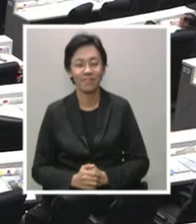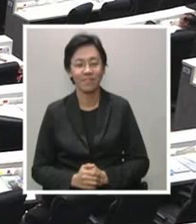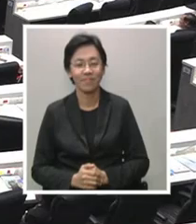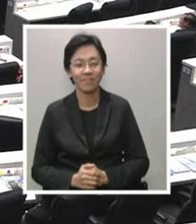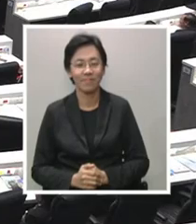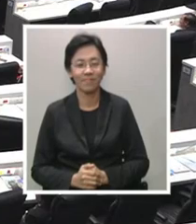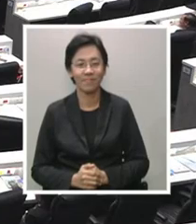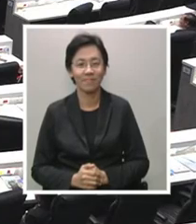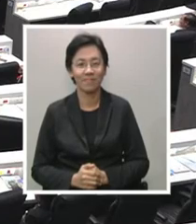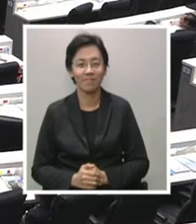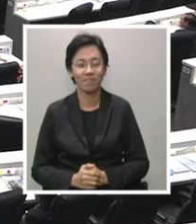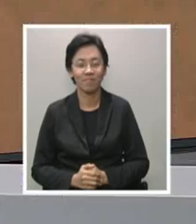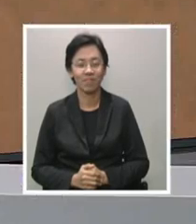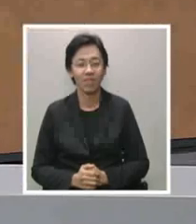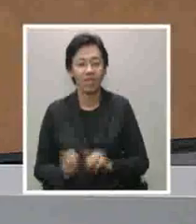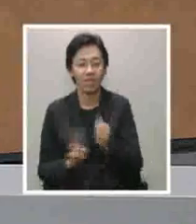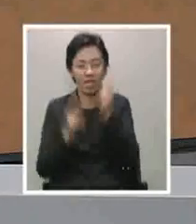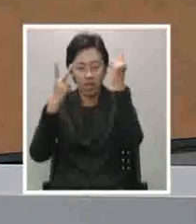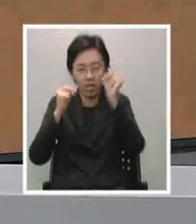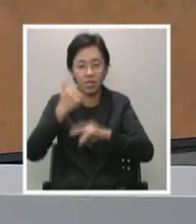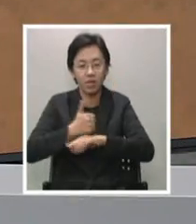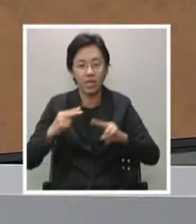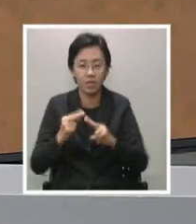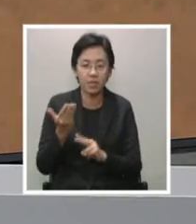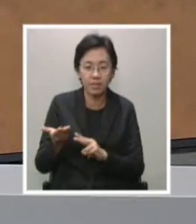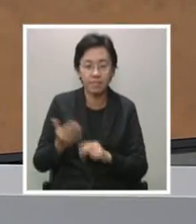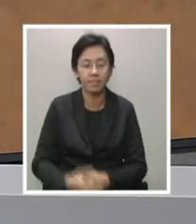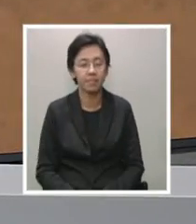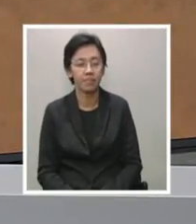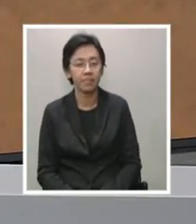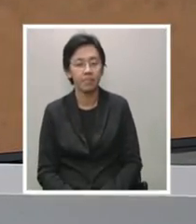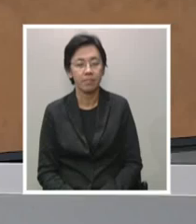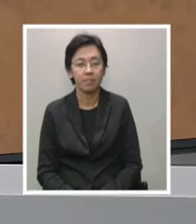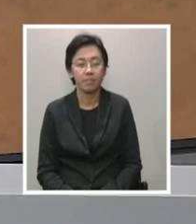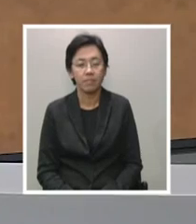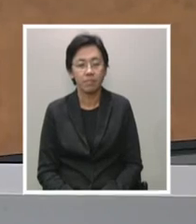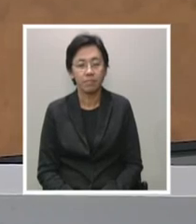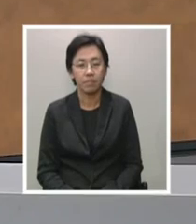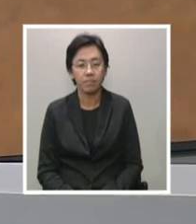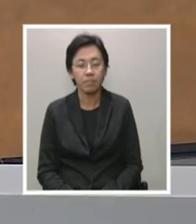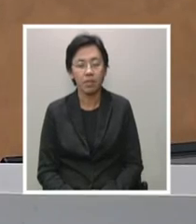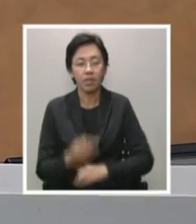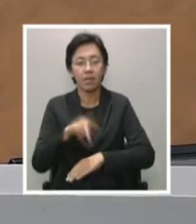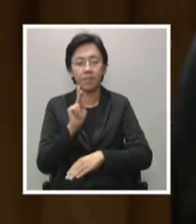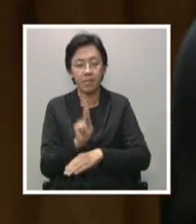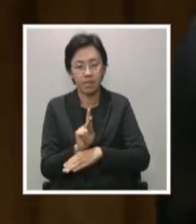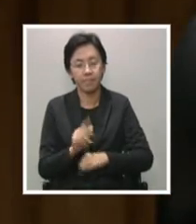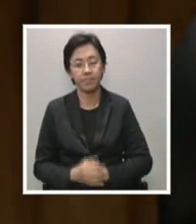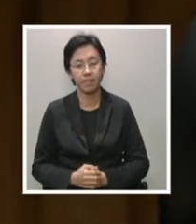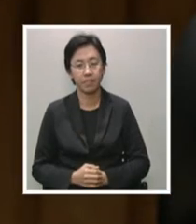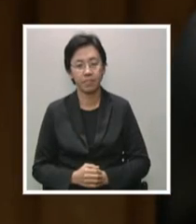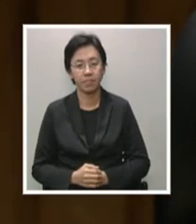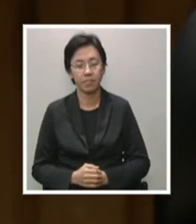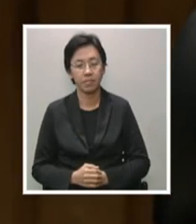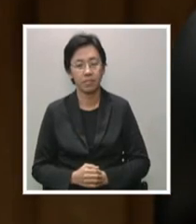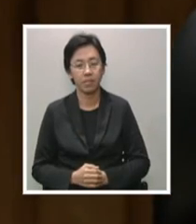the dual-track rail upgrade project and other major infrastructure projects, benefited big businesses, and the government could not address